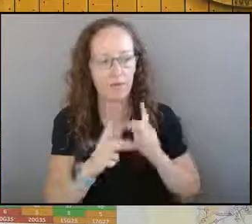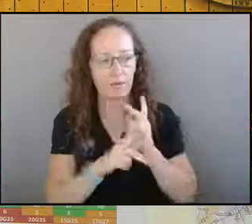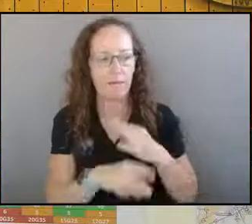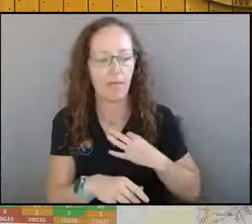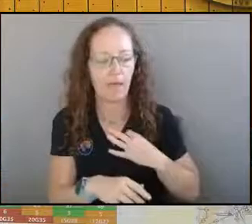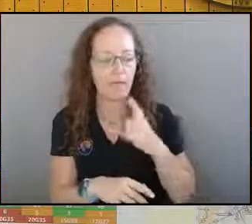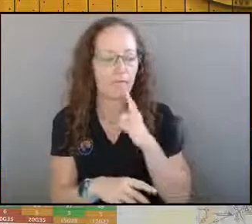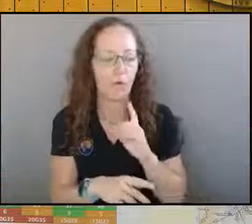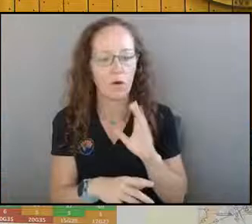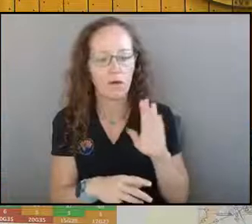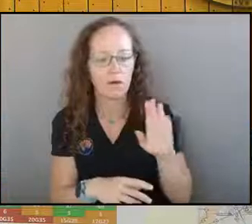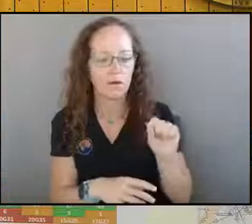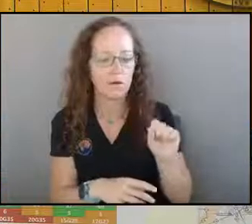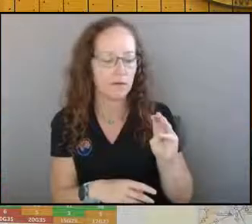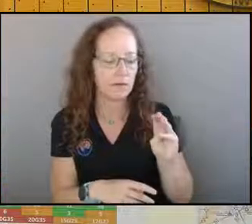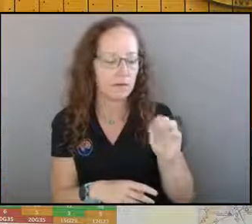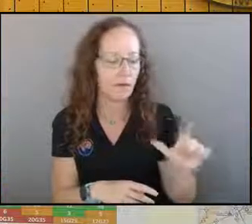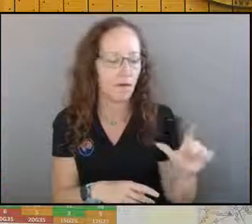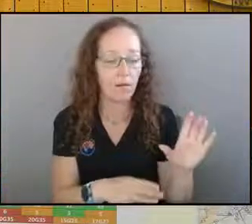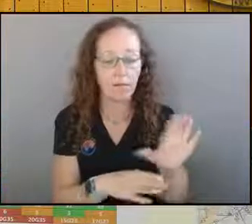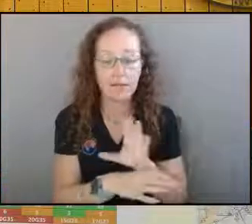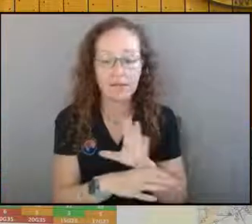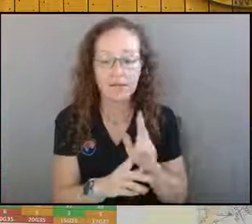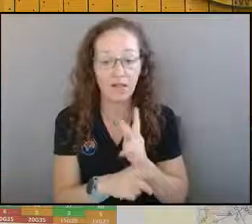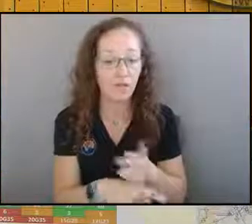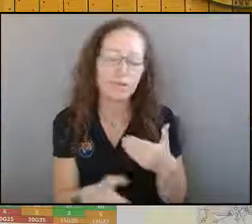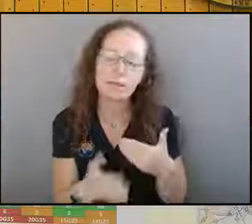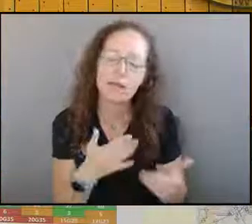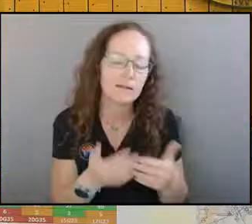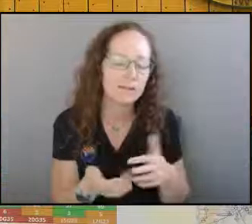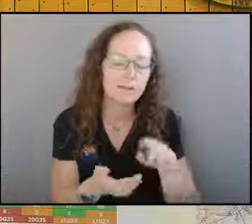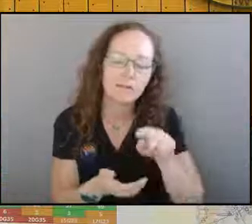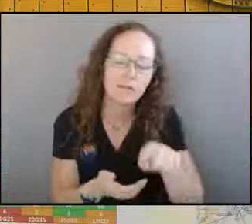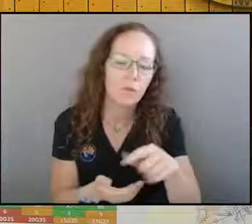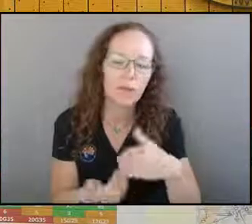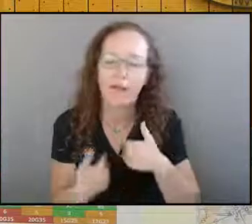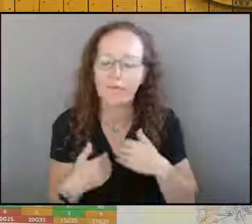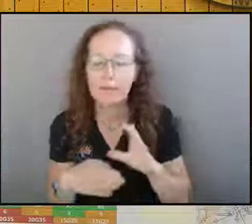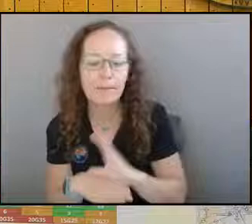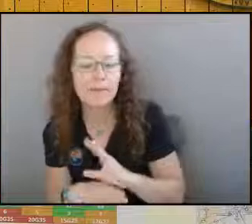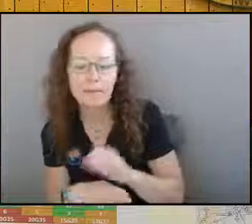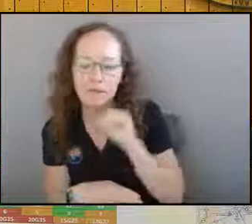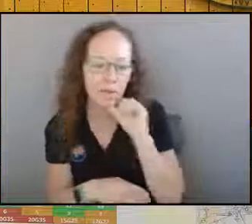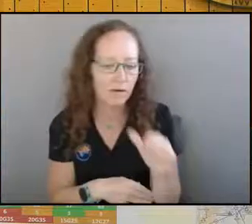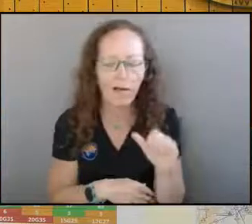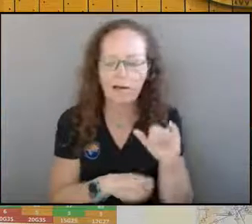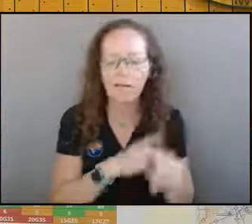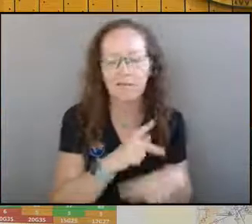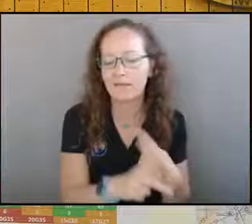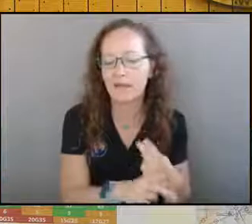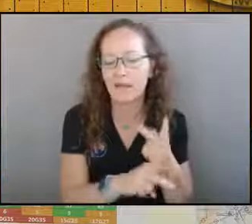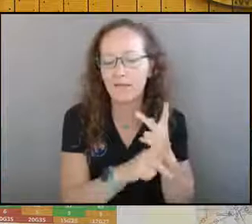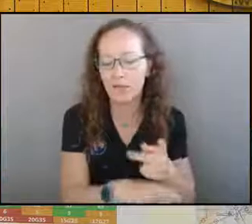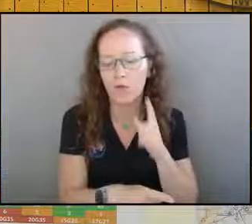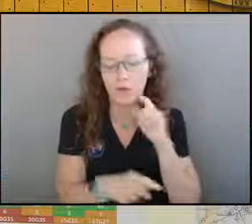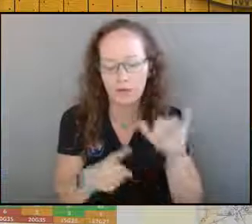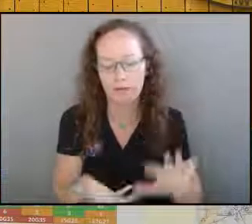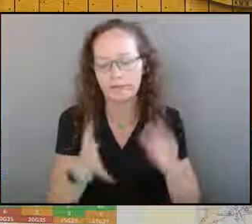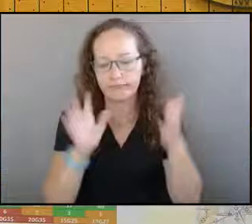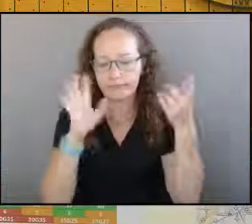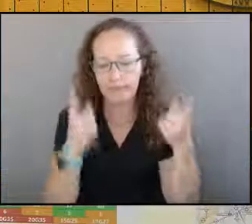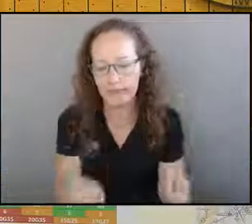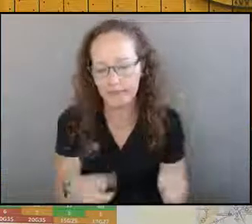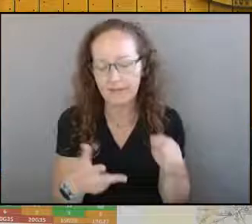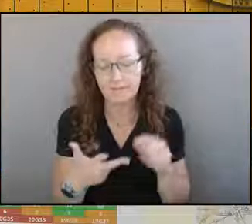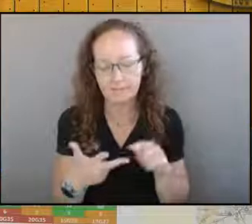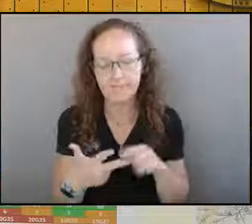business. It just means that it's a loan for this kind of disasters. So please don't be discouraged by that. Go through the process, and